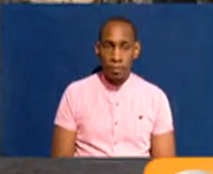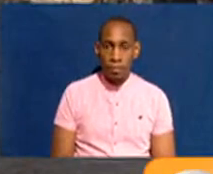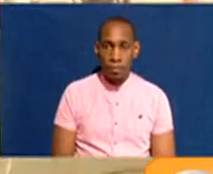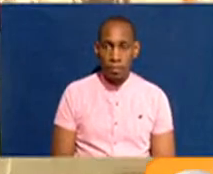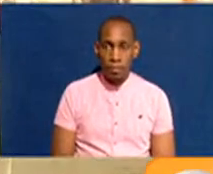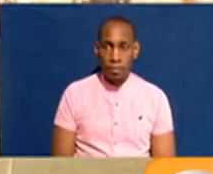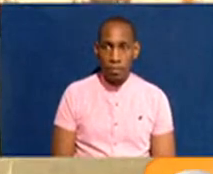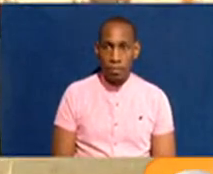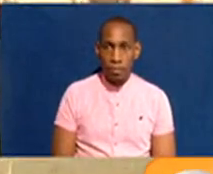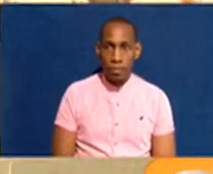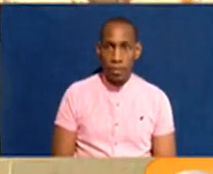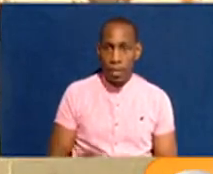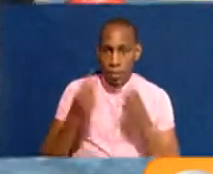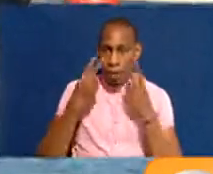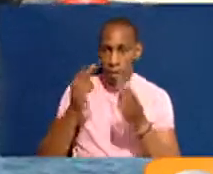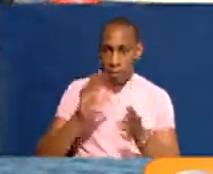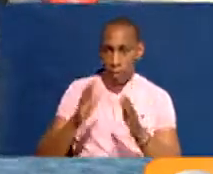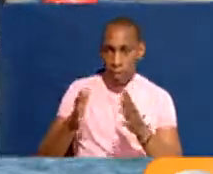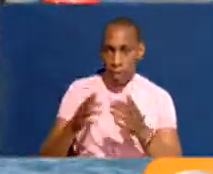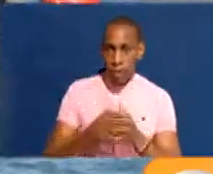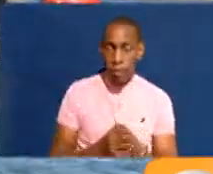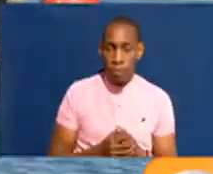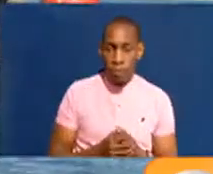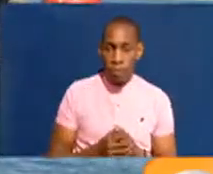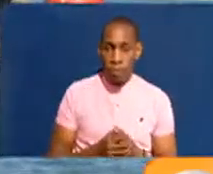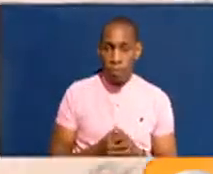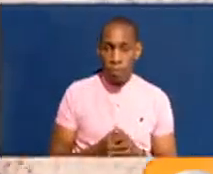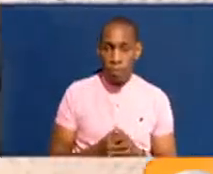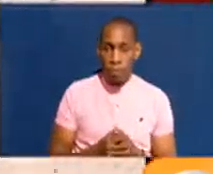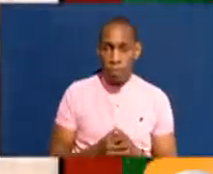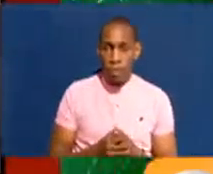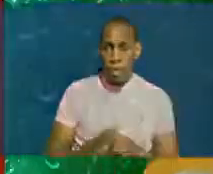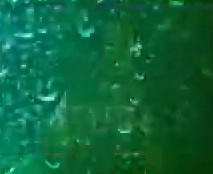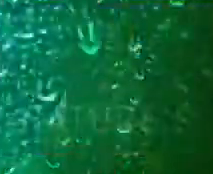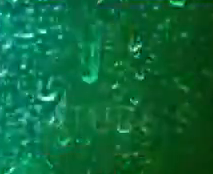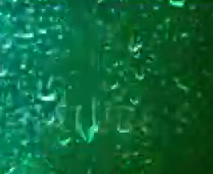The sea has eaten into the town.